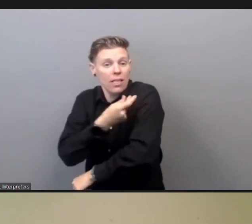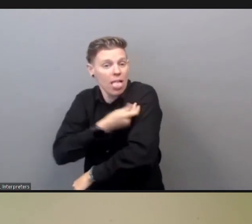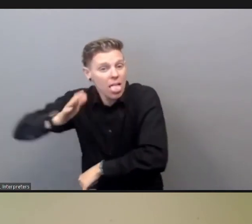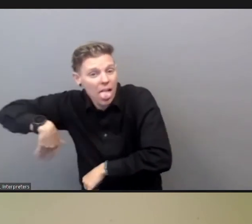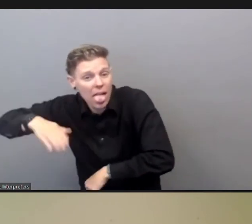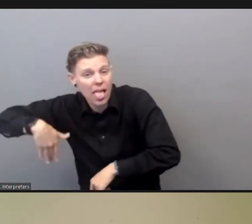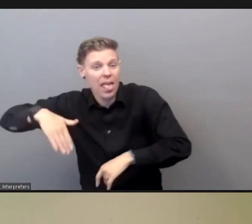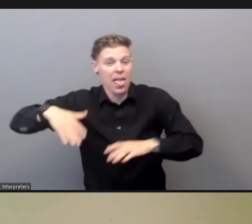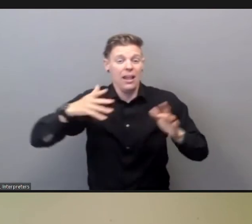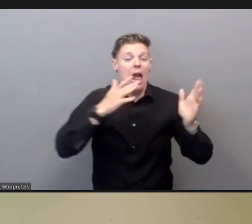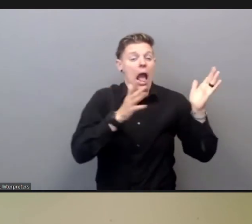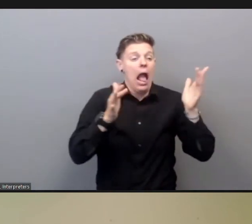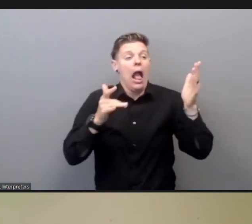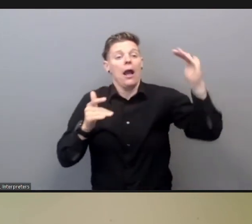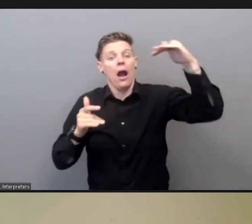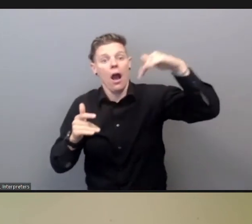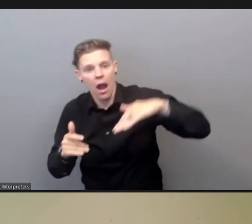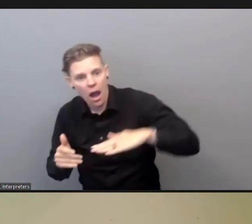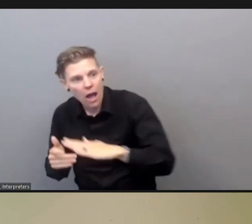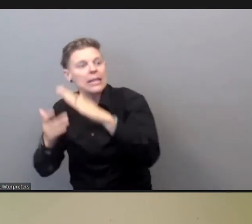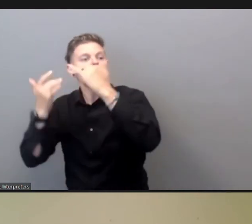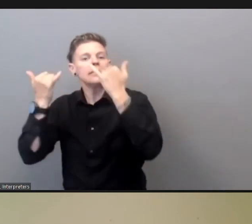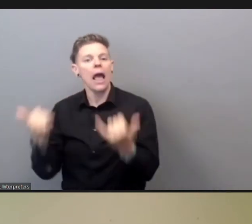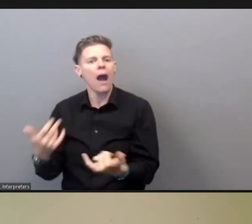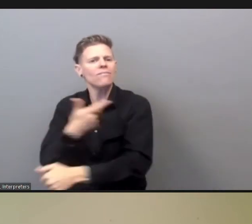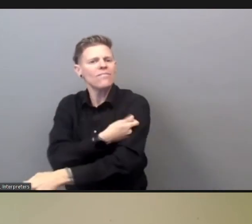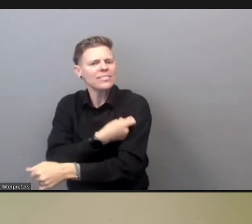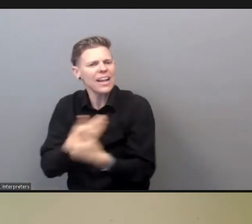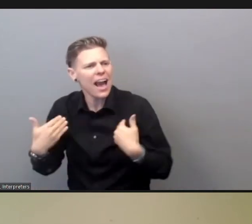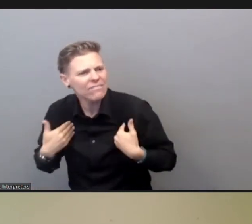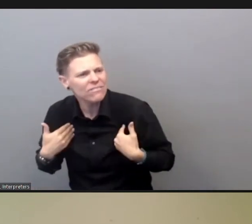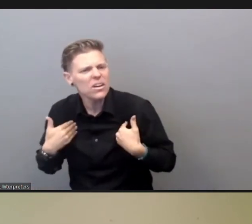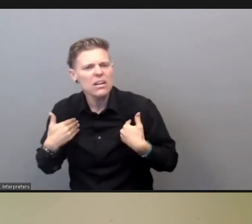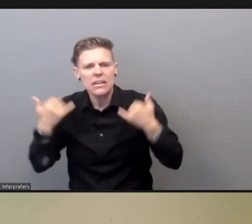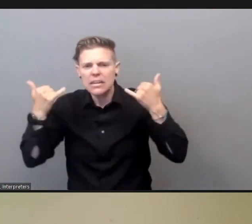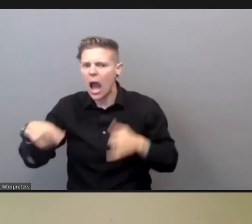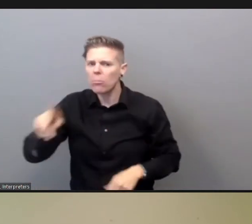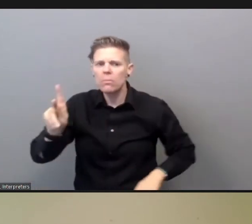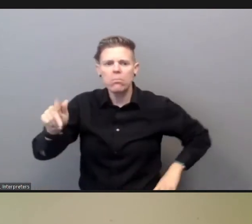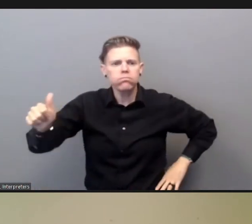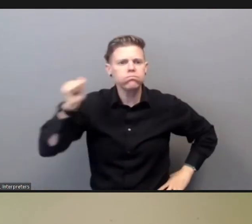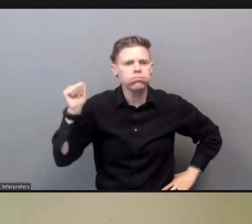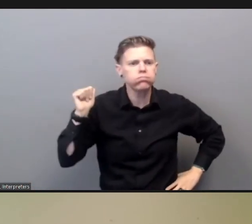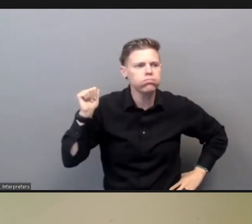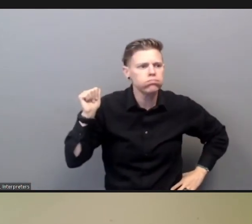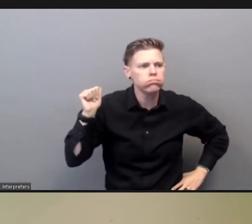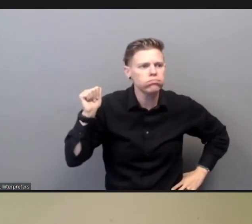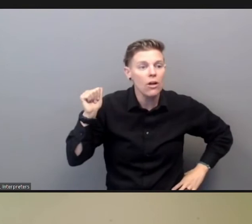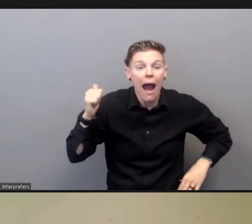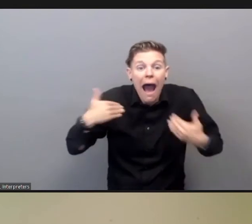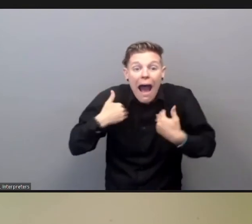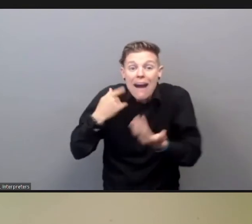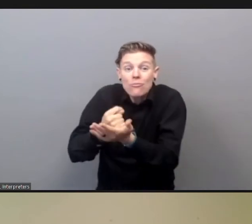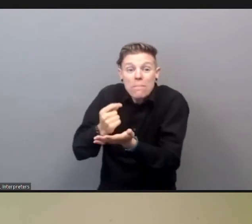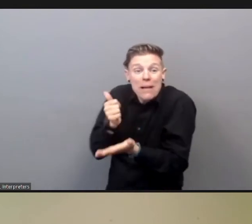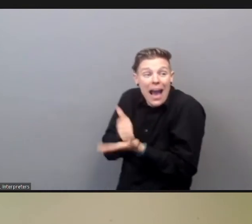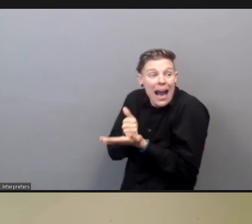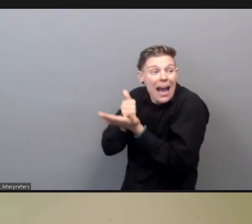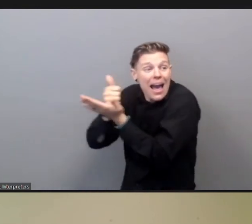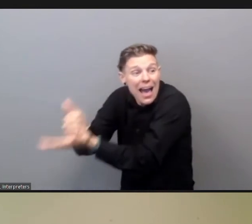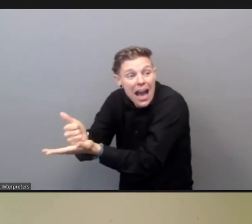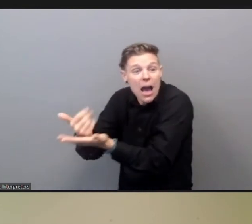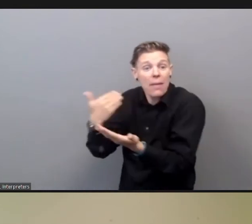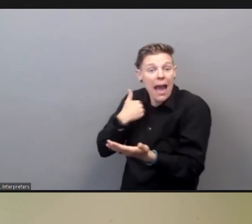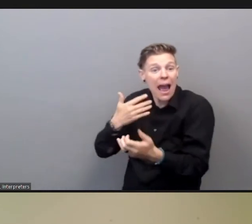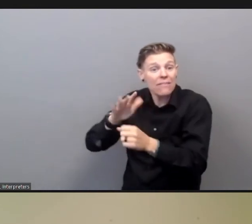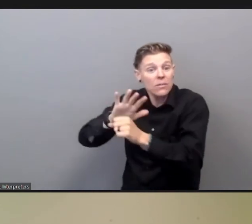vaccines that people aren't taking and preventive treatments like monoclonal antibodies that people aren't taking, that's very, very frustrating for